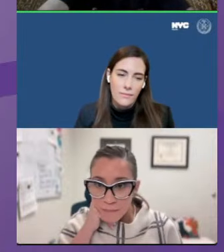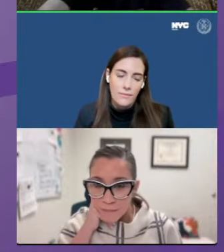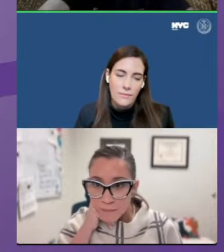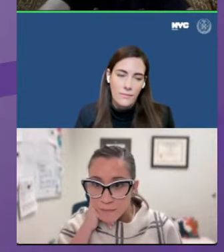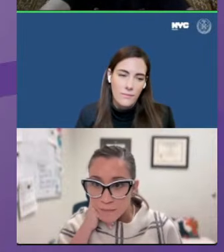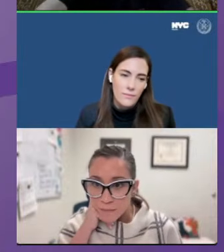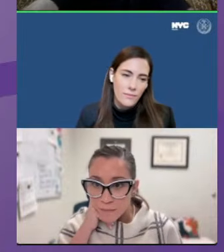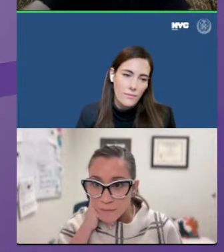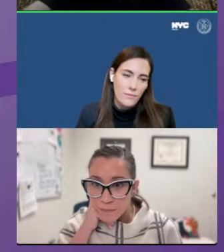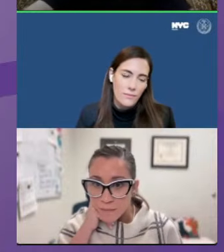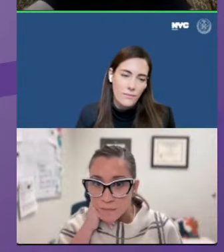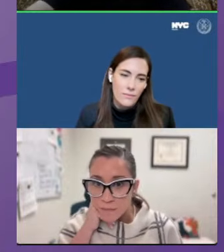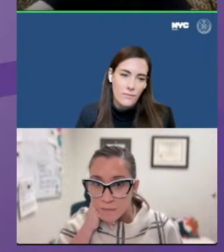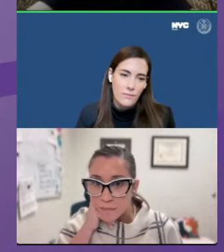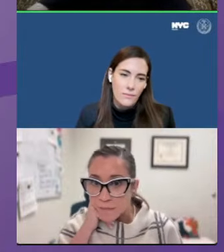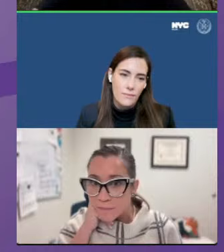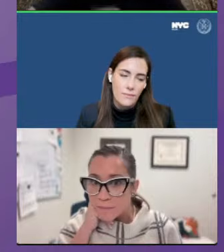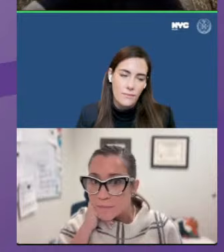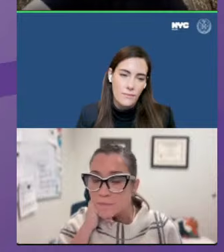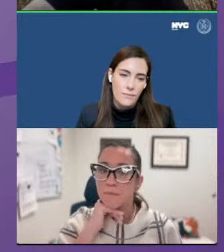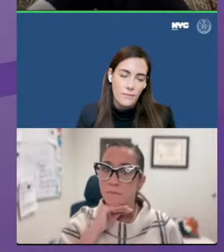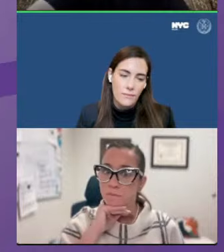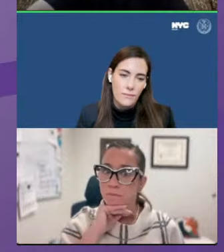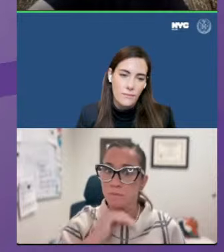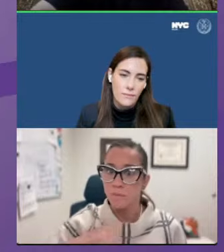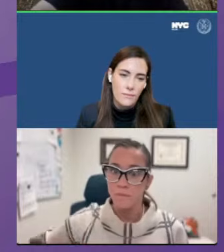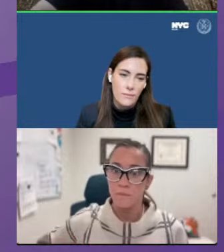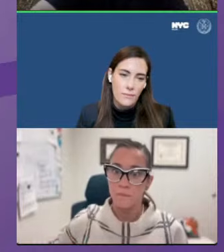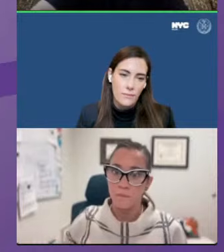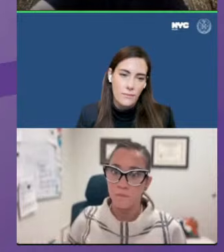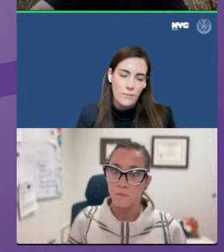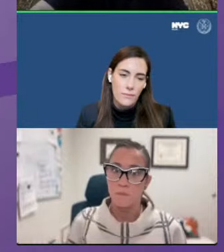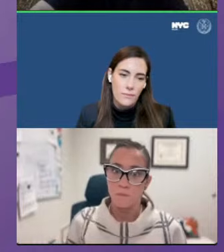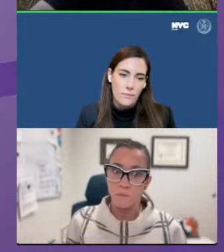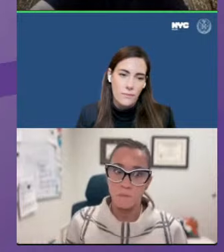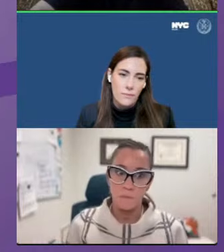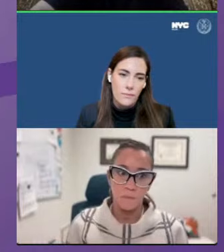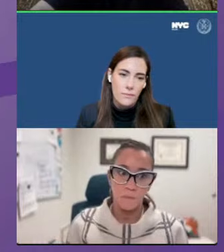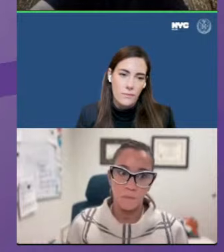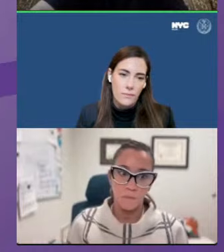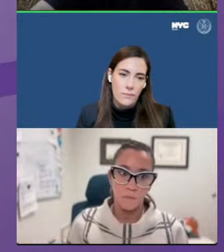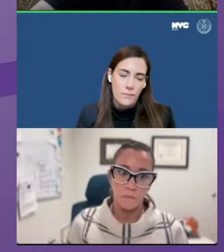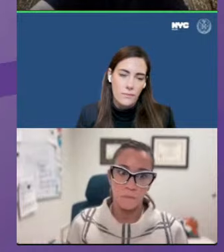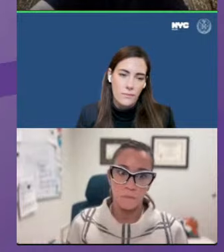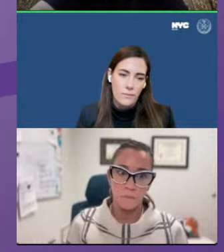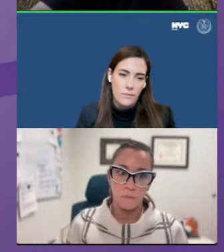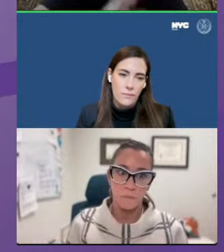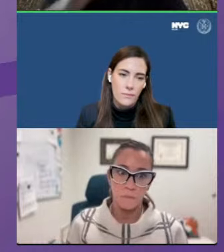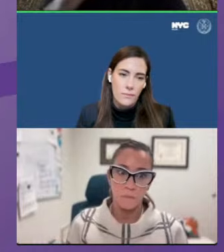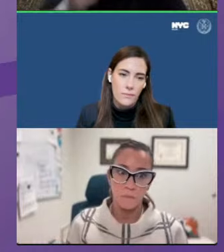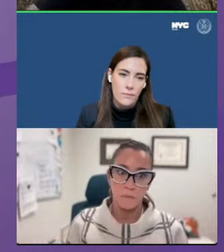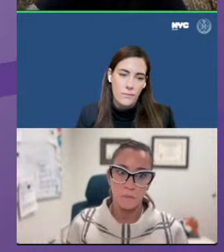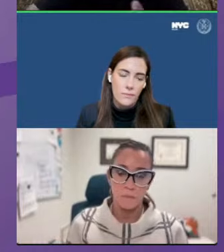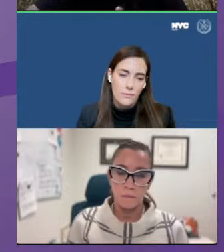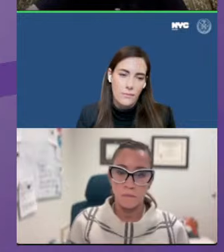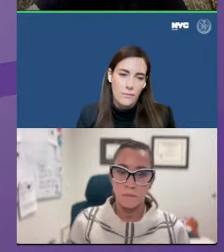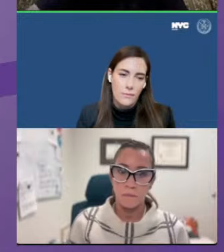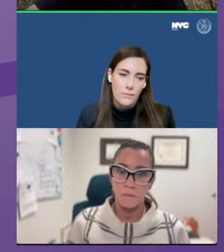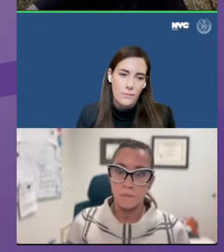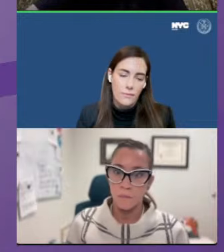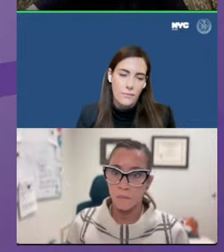So in late 2023, we were in collaboration with an